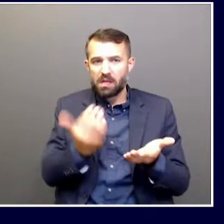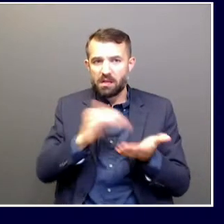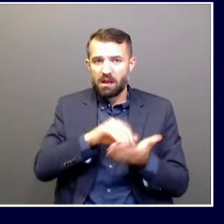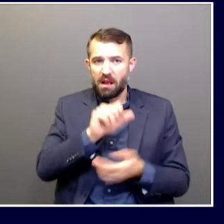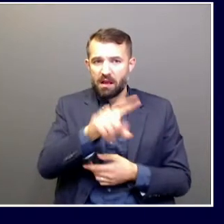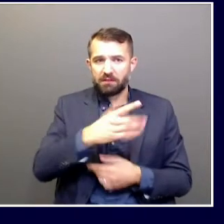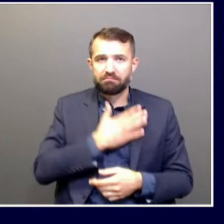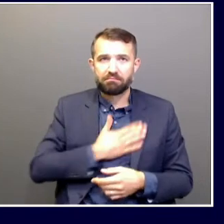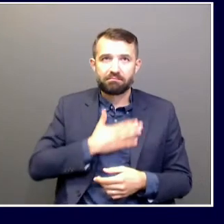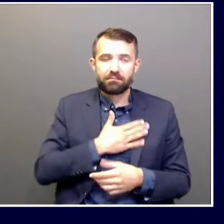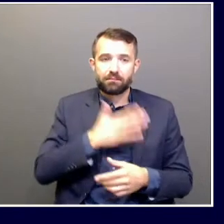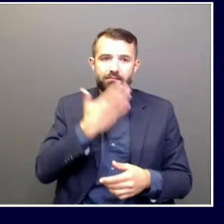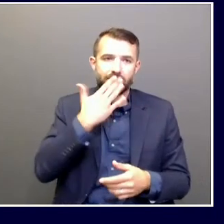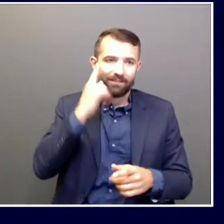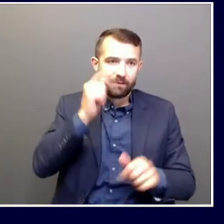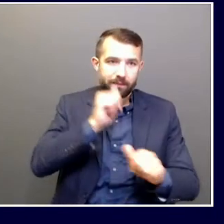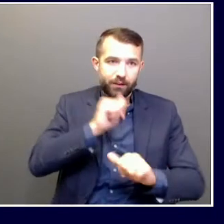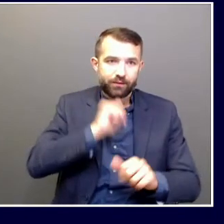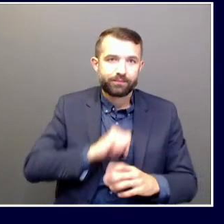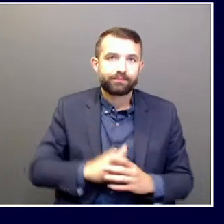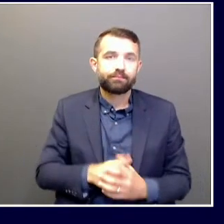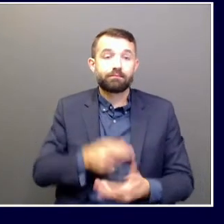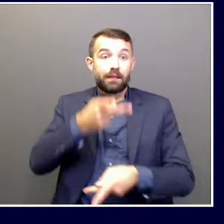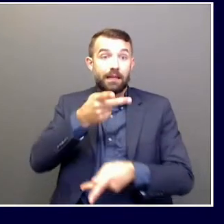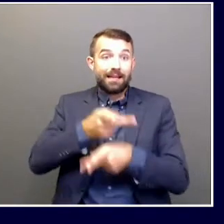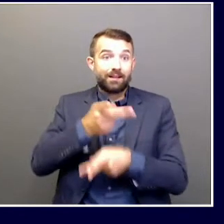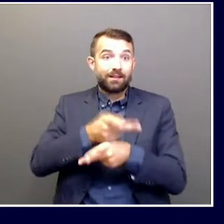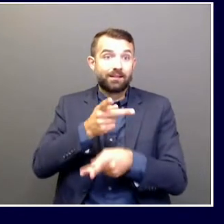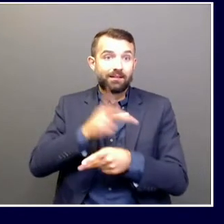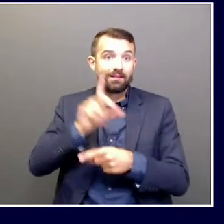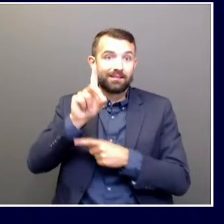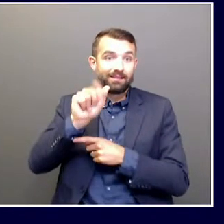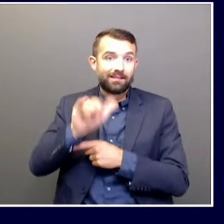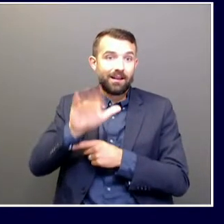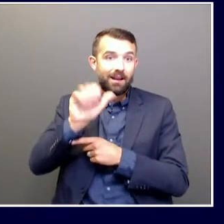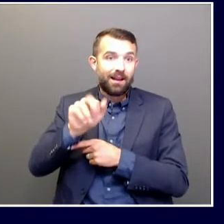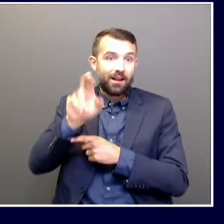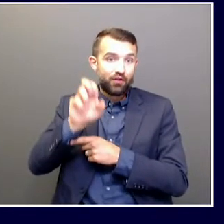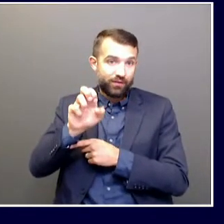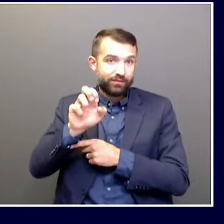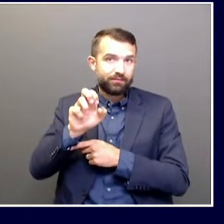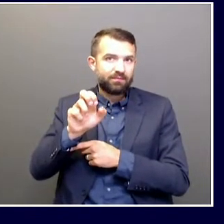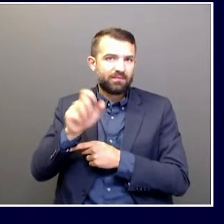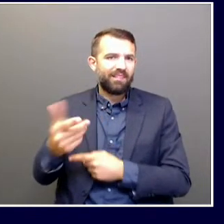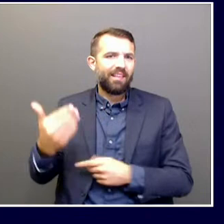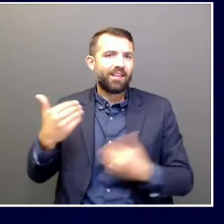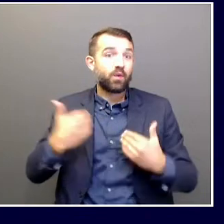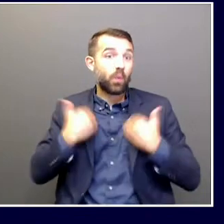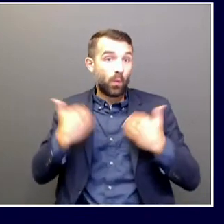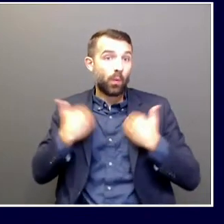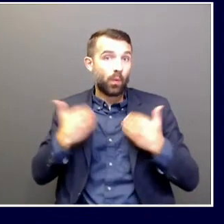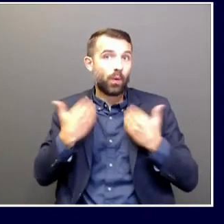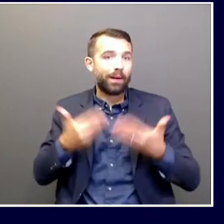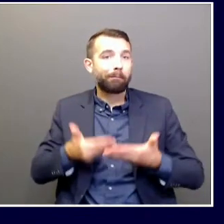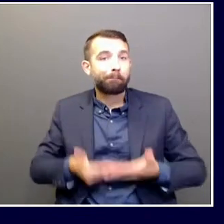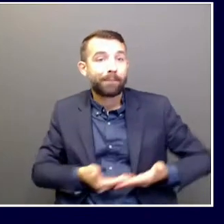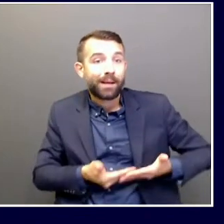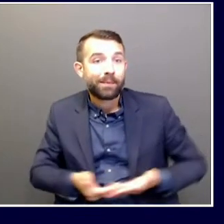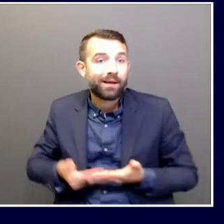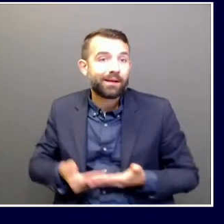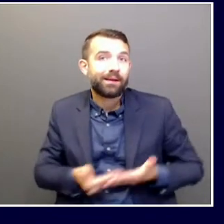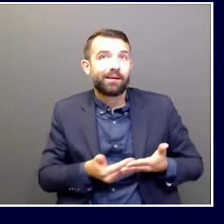Childcare centers, they deal with some of the youngest children, some who, if they're under the age of 2 are not able to wear a